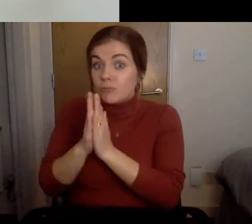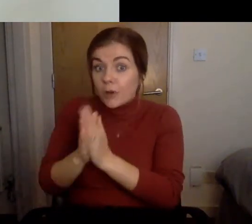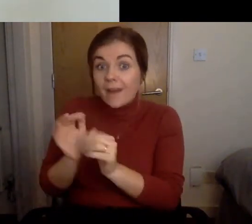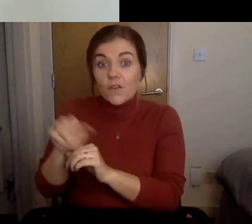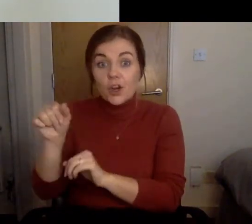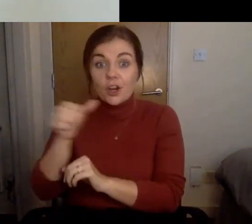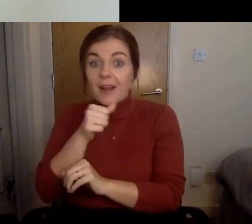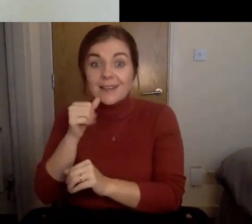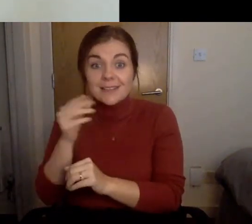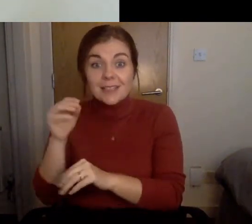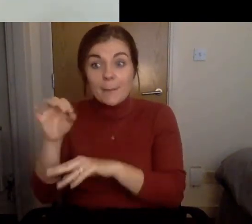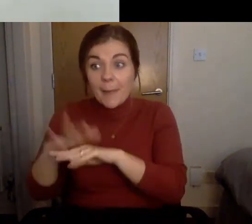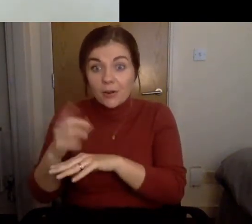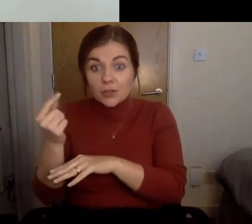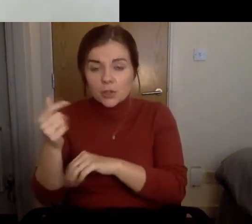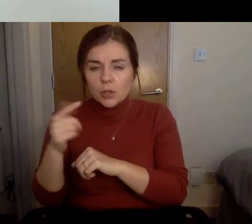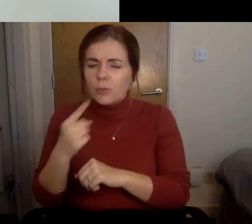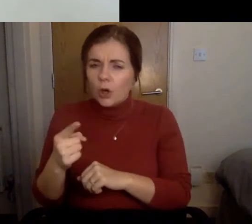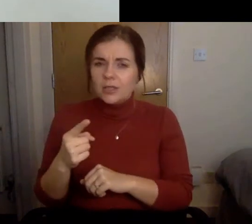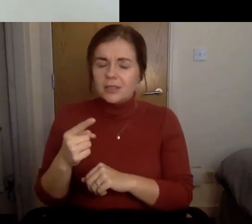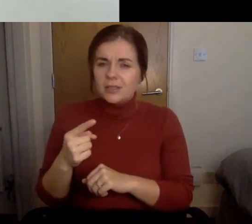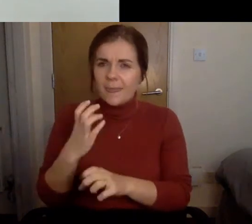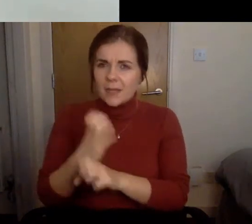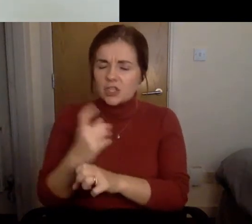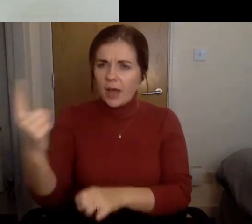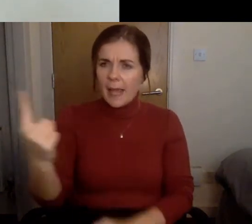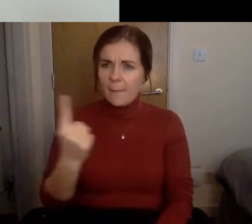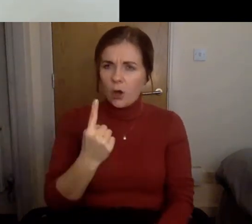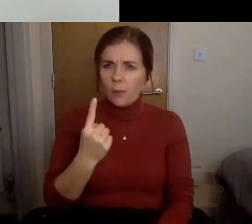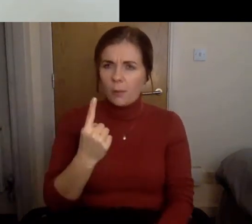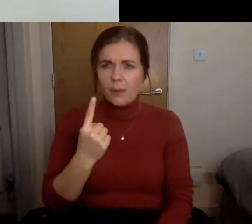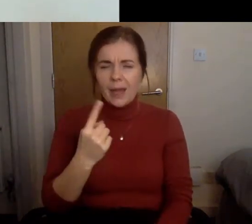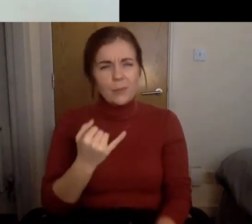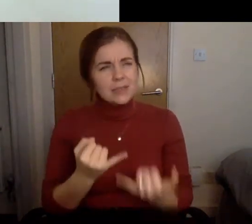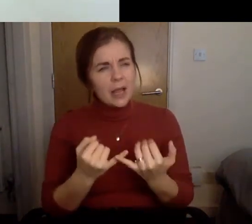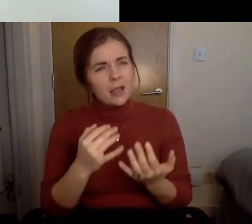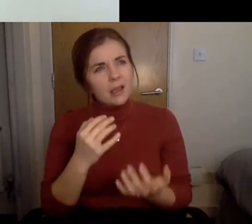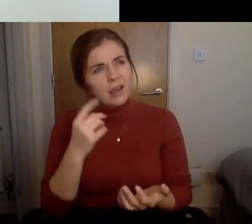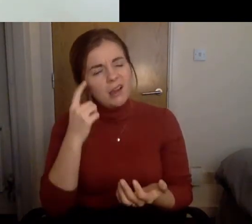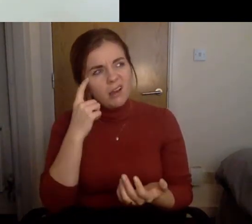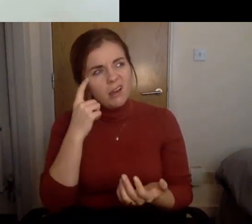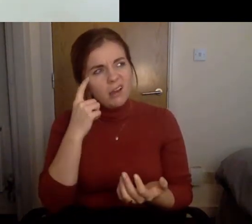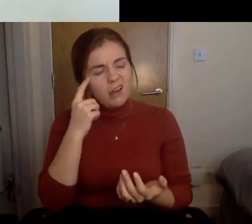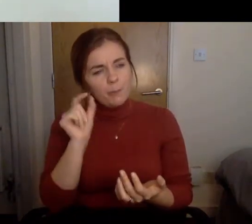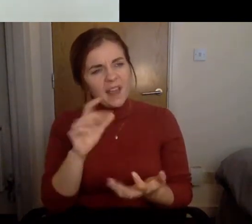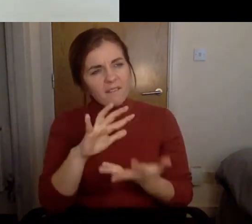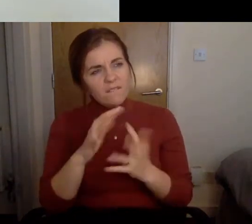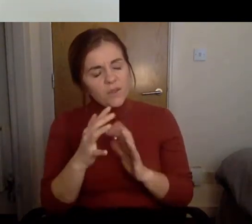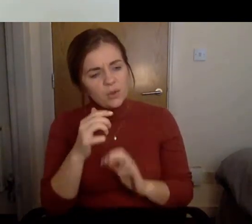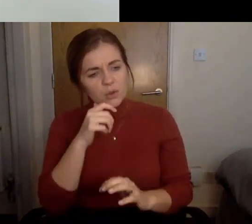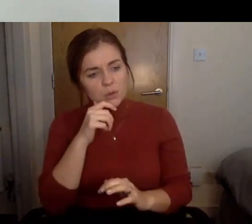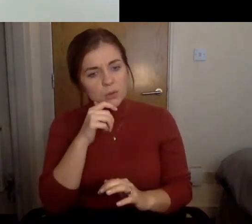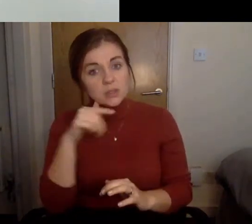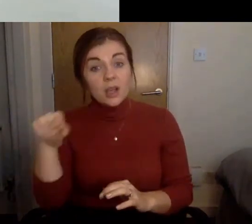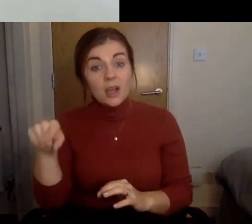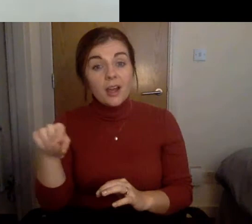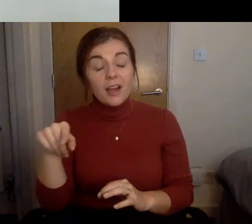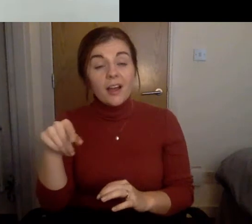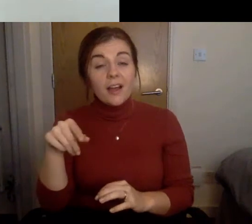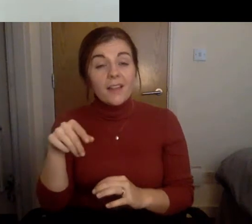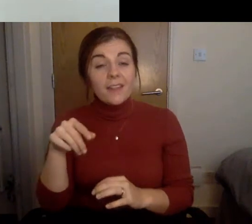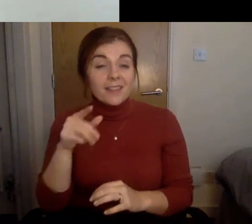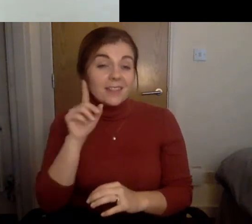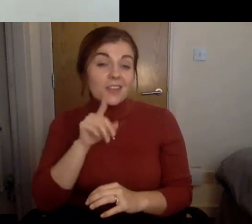this. But hold on a second here now, because I'm a bit confused by this. She thought the wedding was going to be